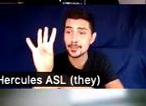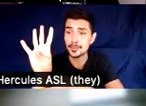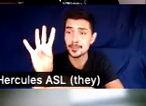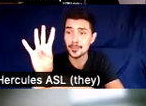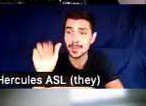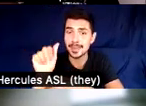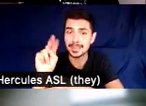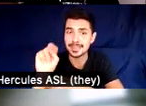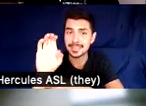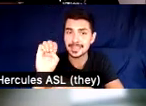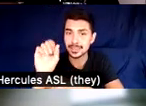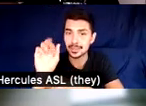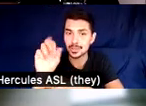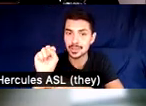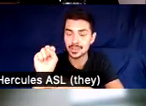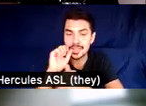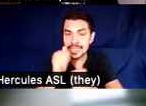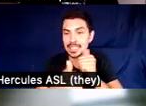64 in each of us.